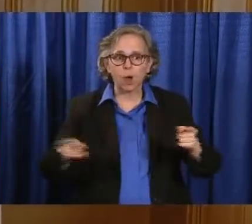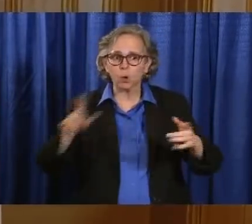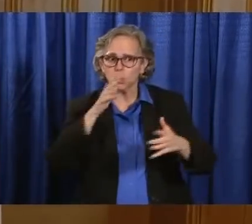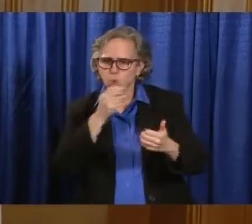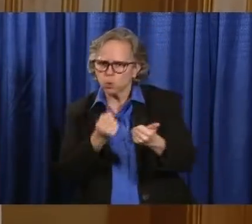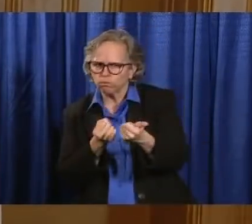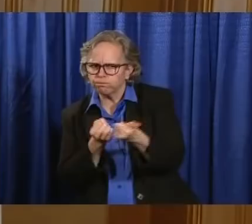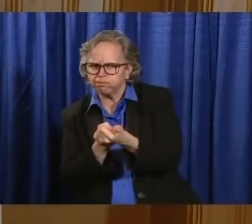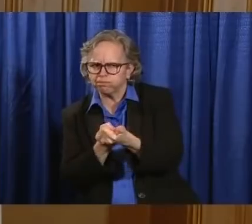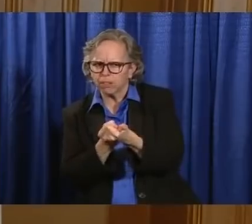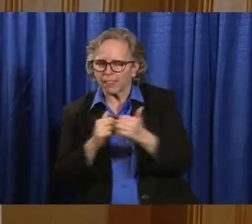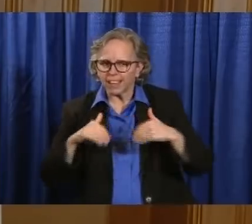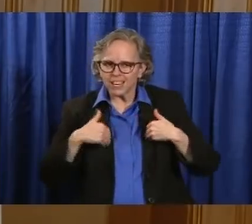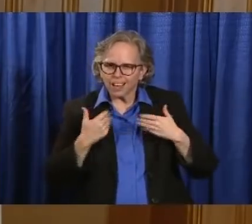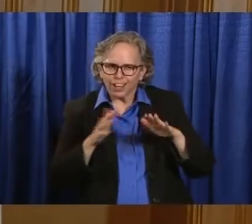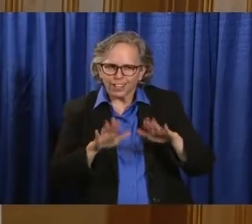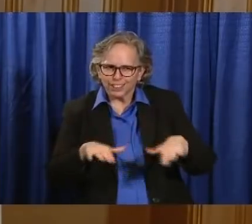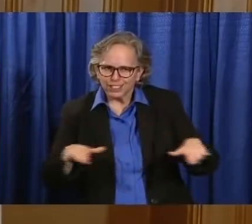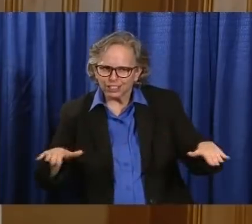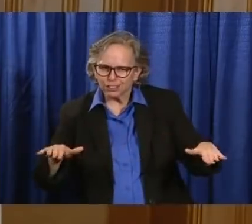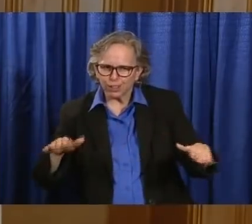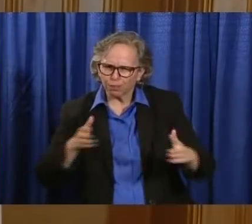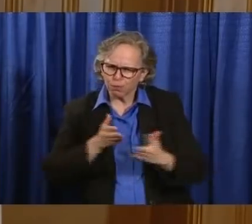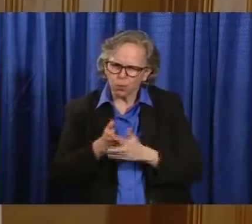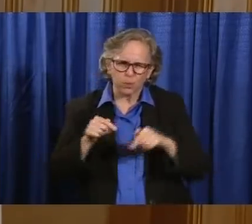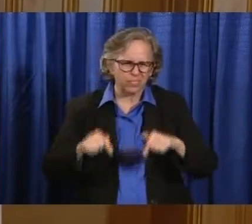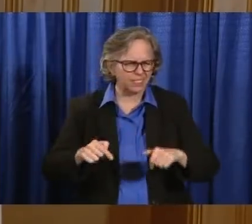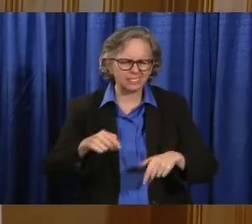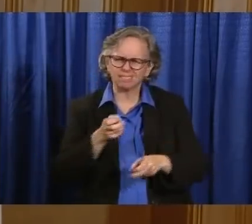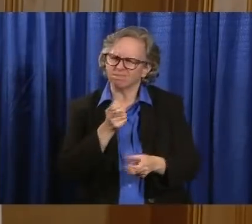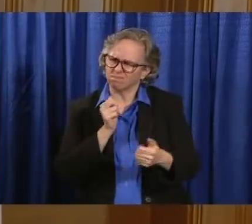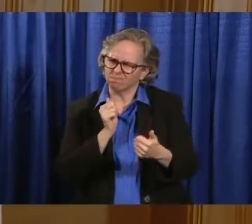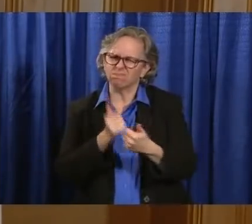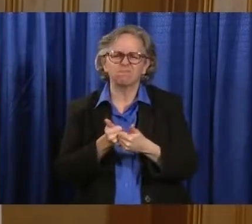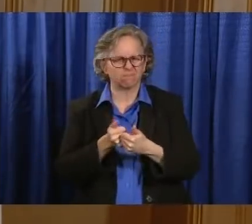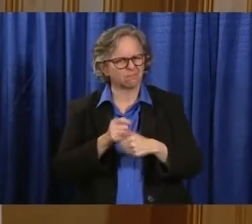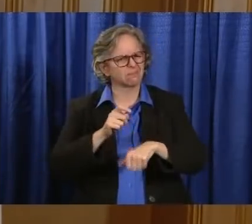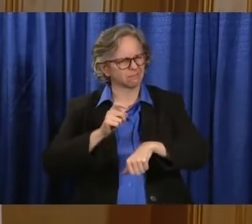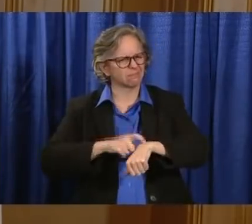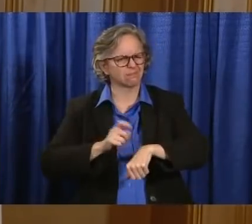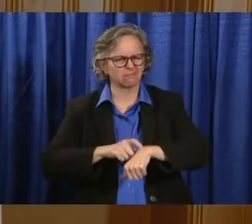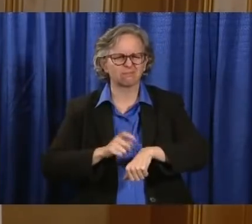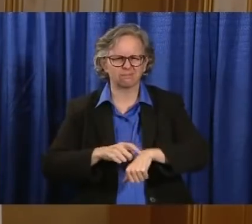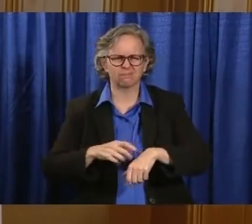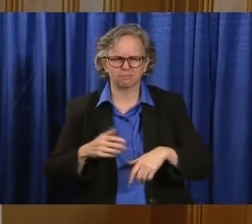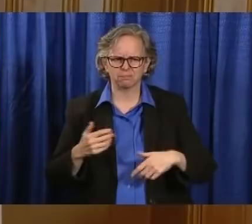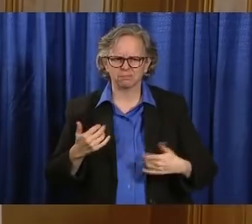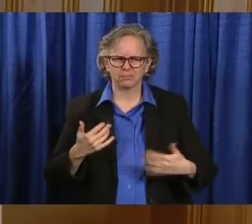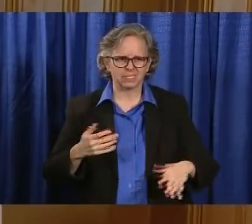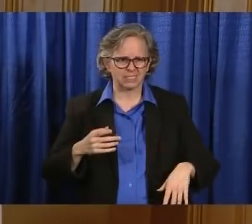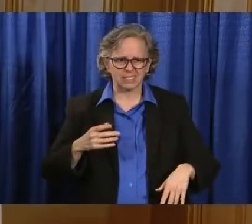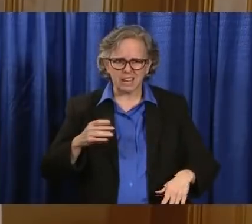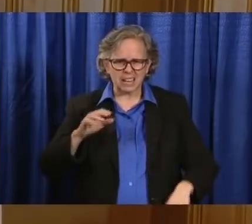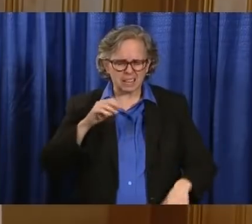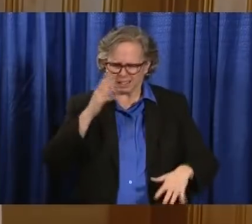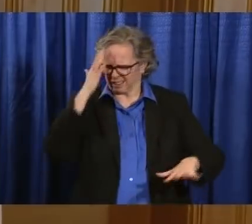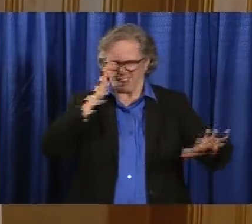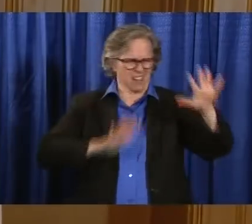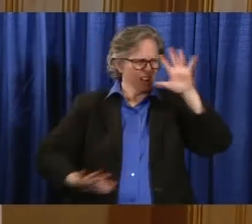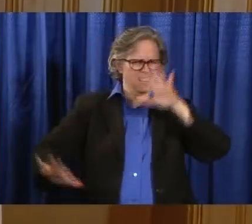young people get through this period of time. We are really in unfamiliar territory in distance